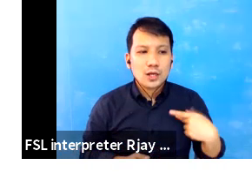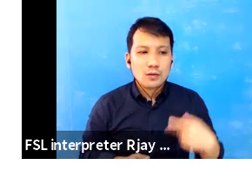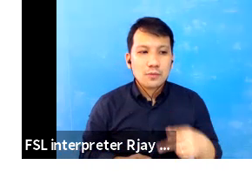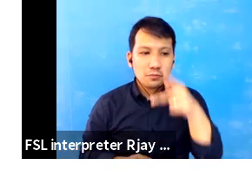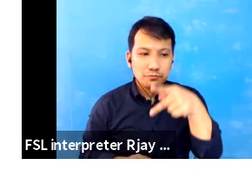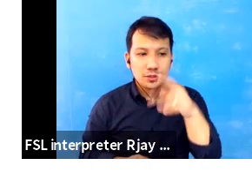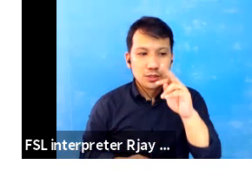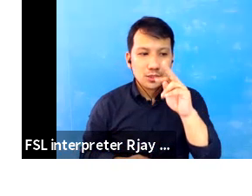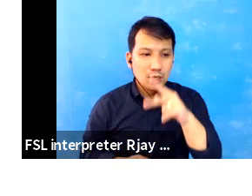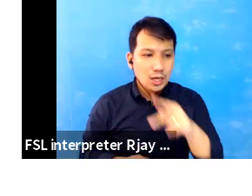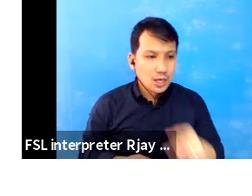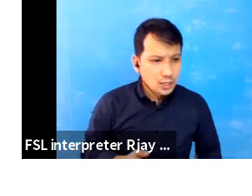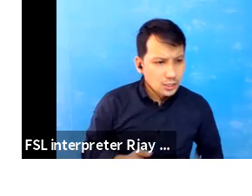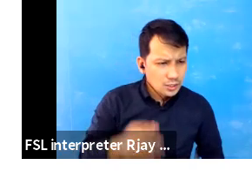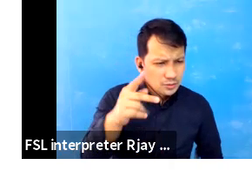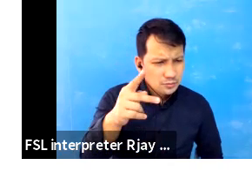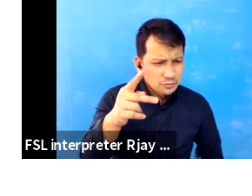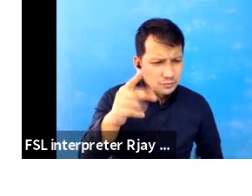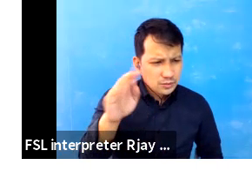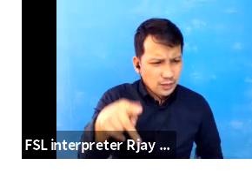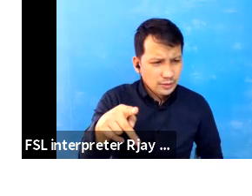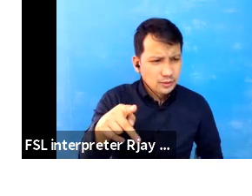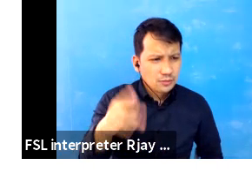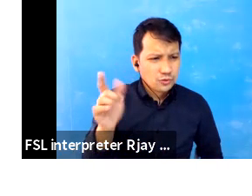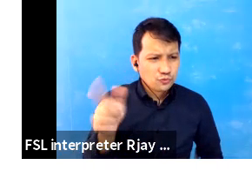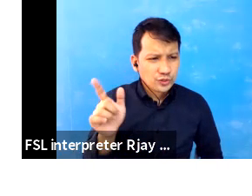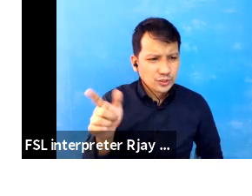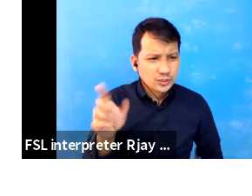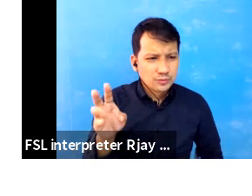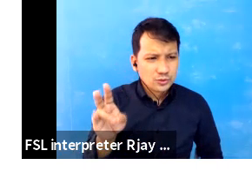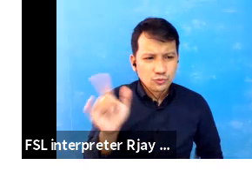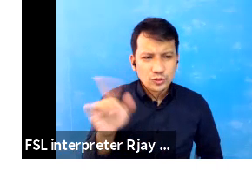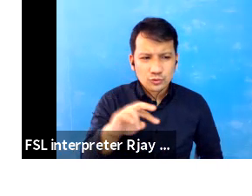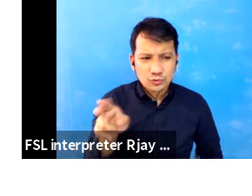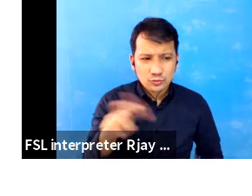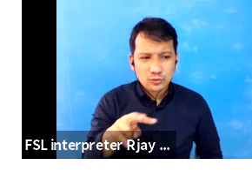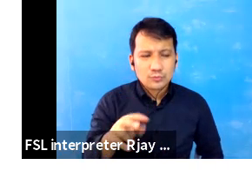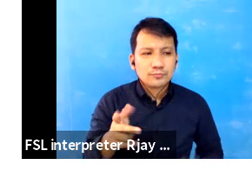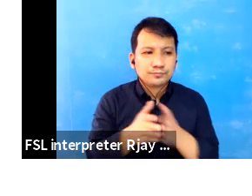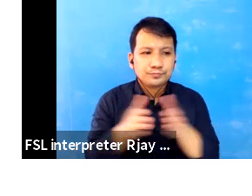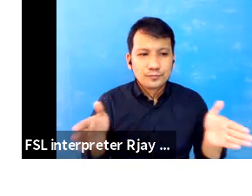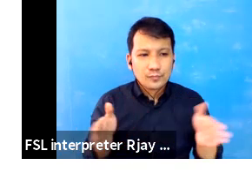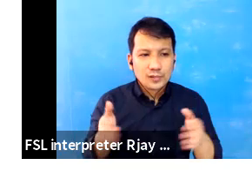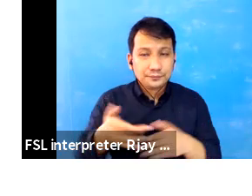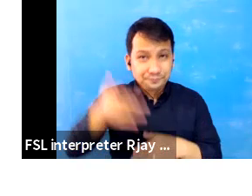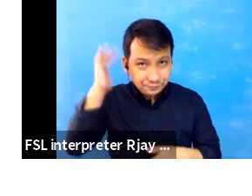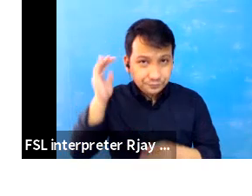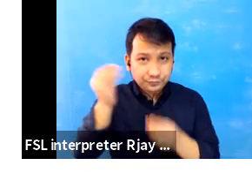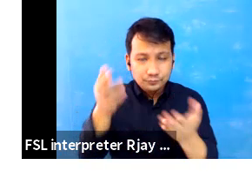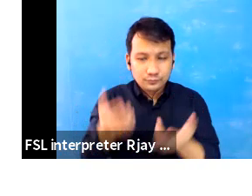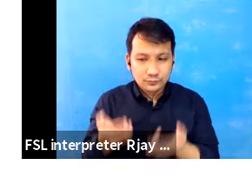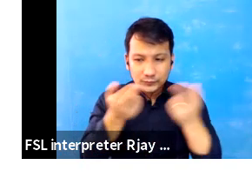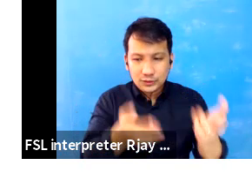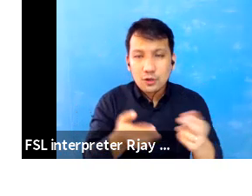PPAN 2017 to 2022 that would have nutrition specific and nutrition sensitive recommendations